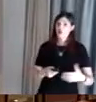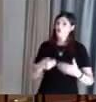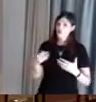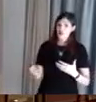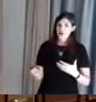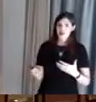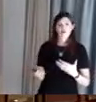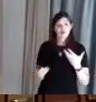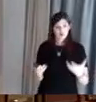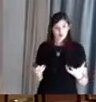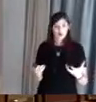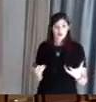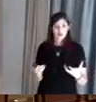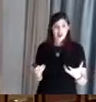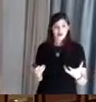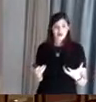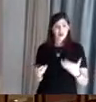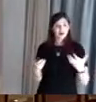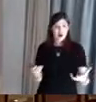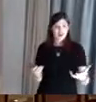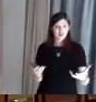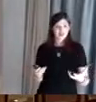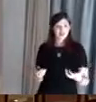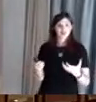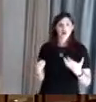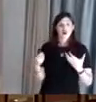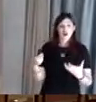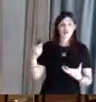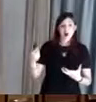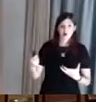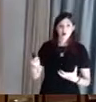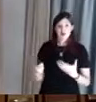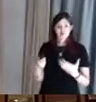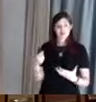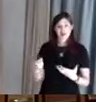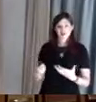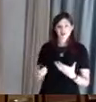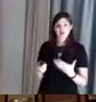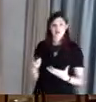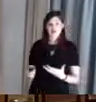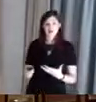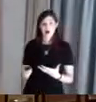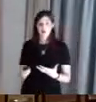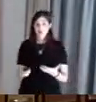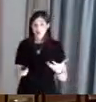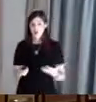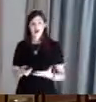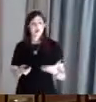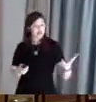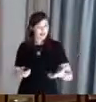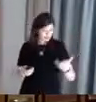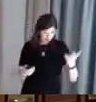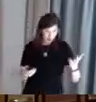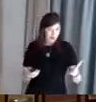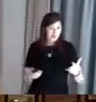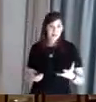or running computing heavy processes and using all that power that's in the cloud, all that computing power. Well, a company,